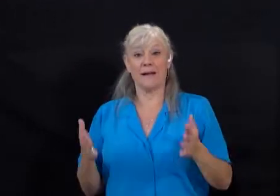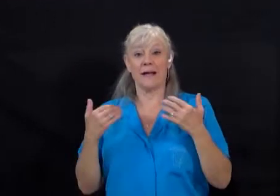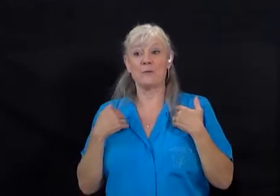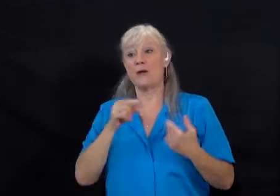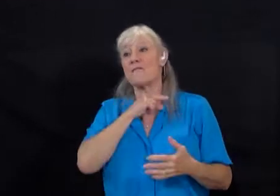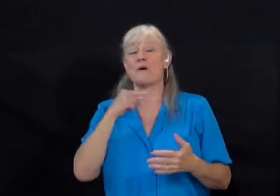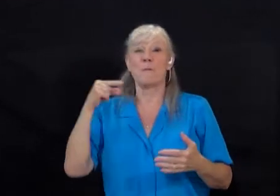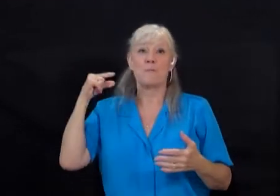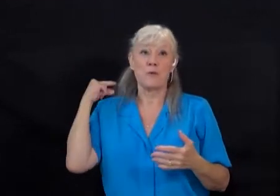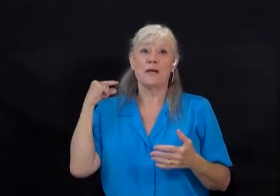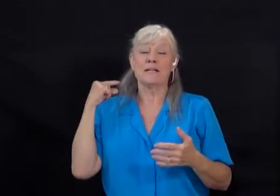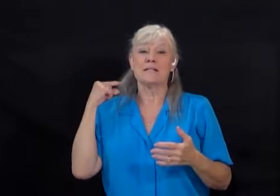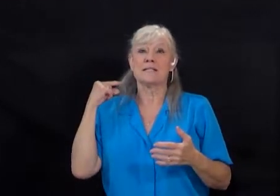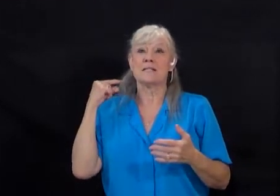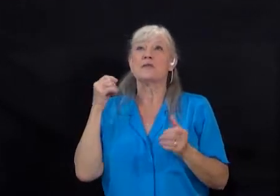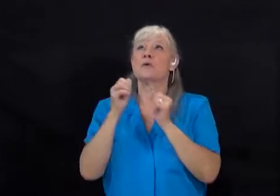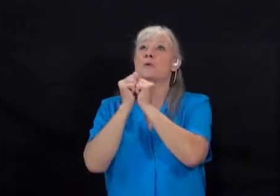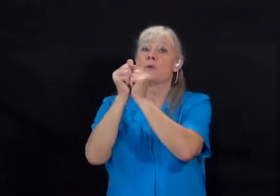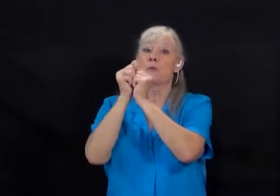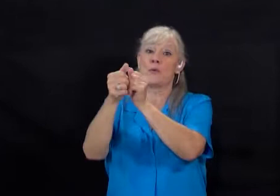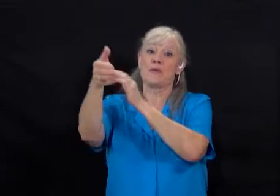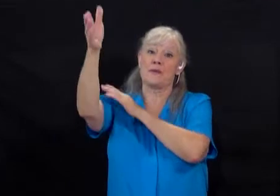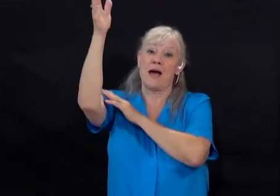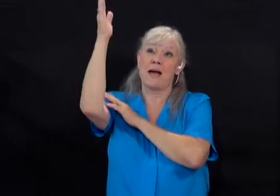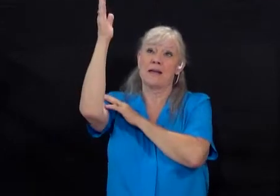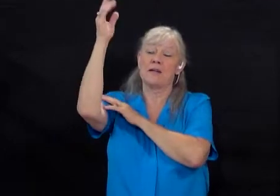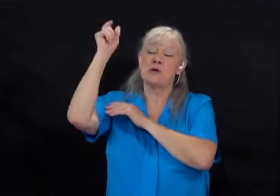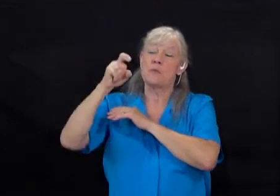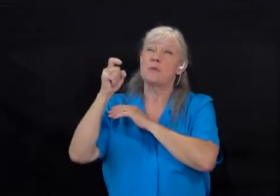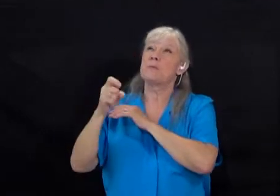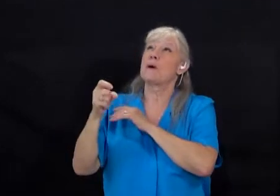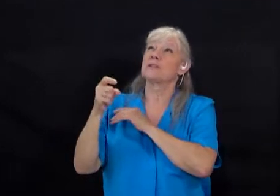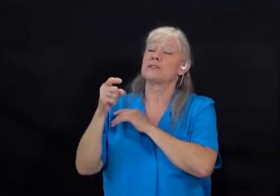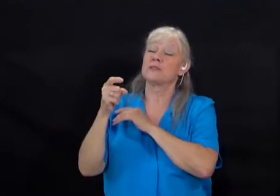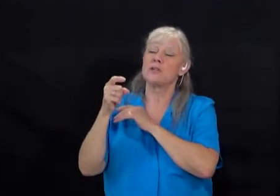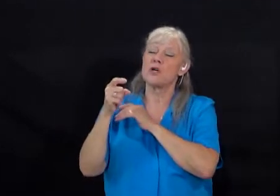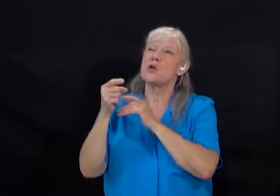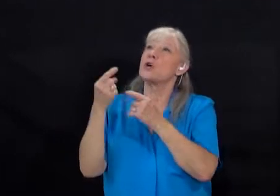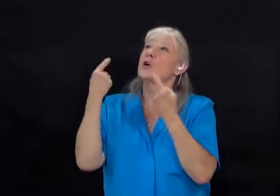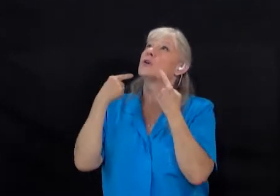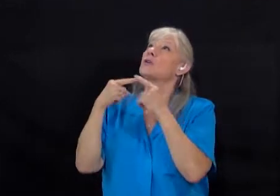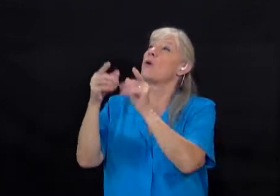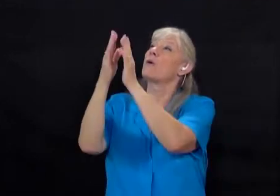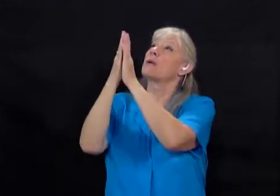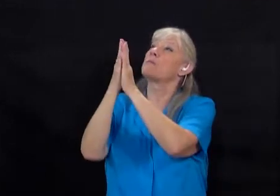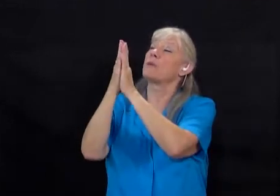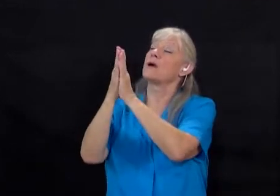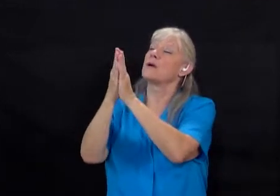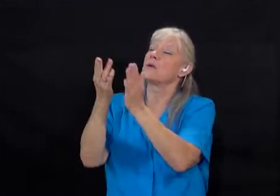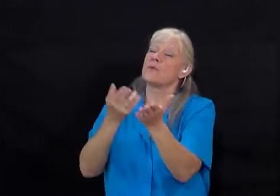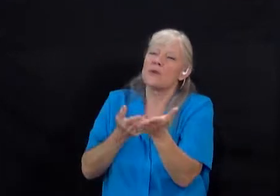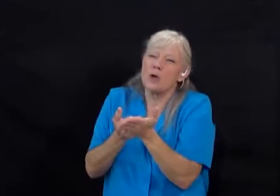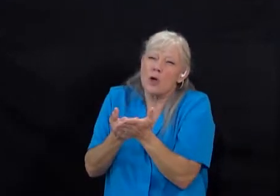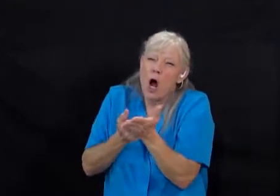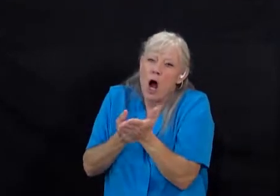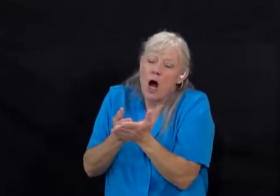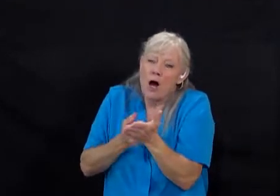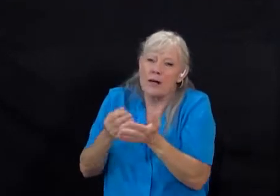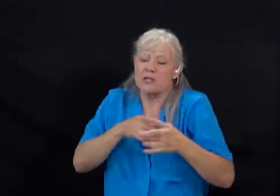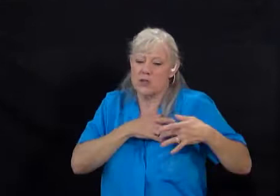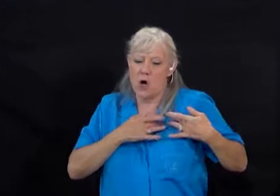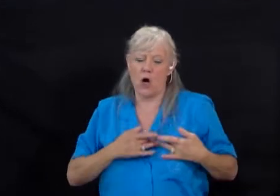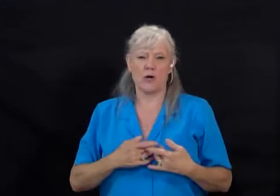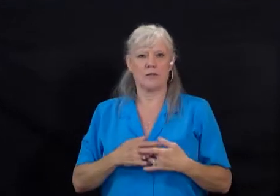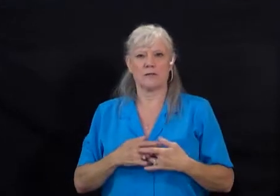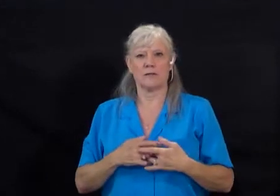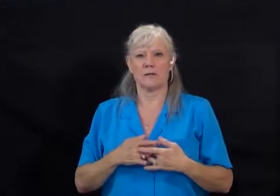priest over the house of God, let us approach with a sincere heart and in absolute trust, with our hearts